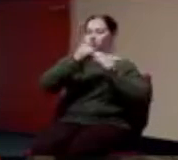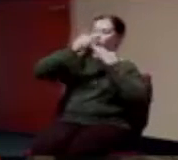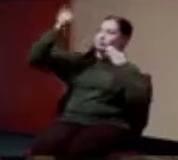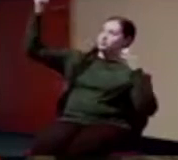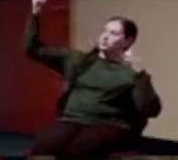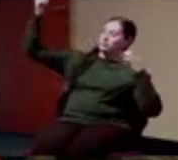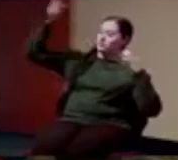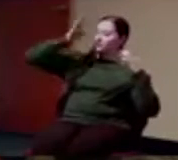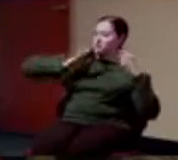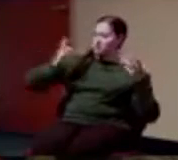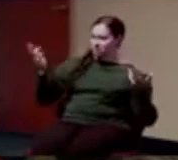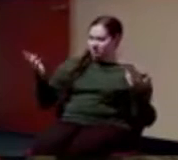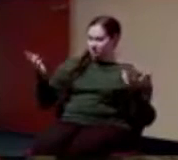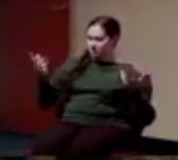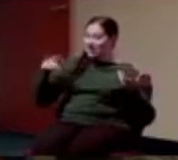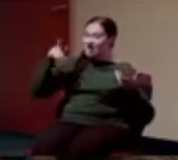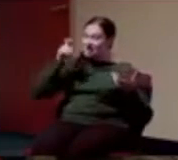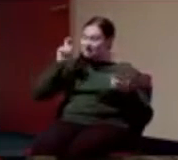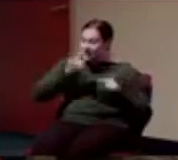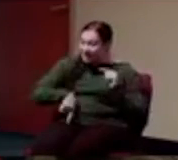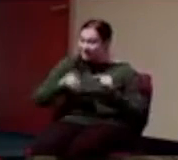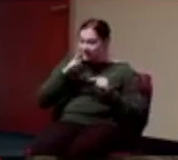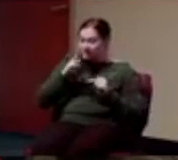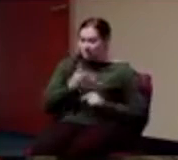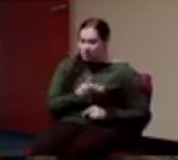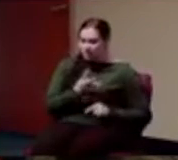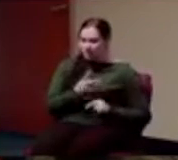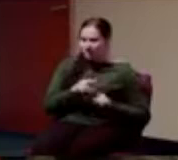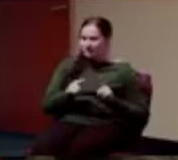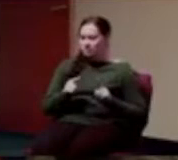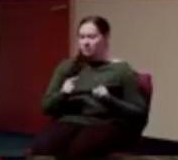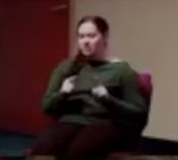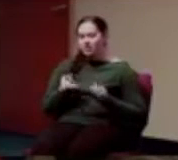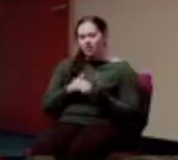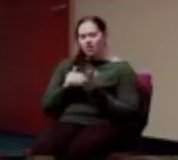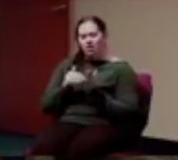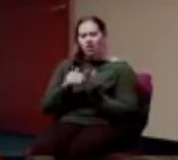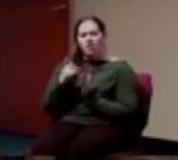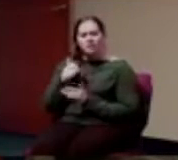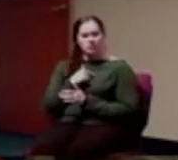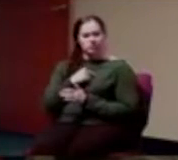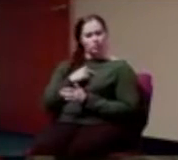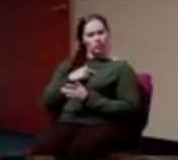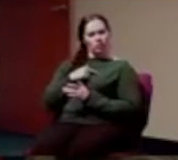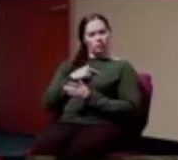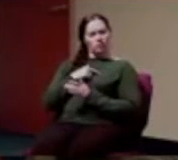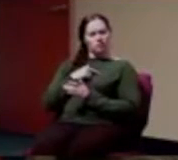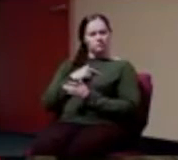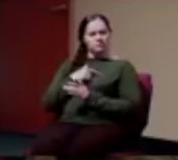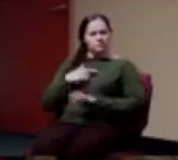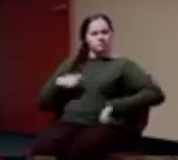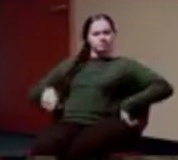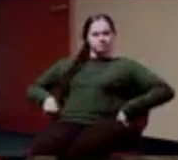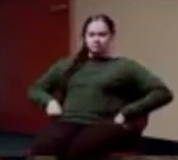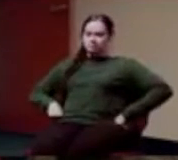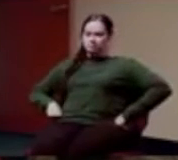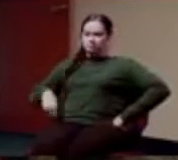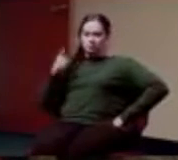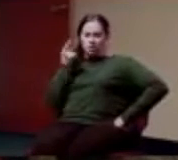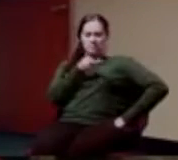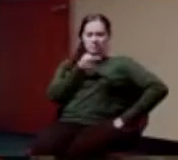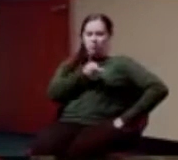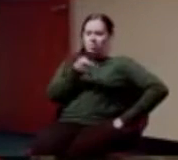can't ignore that. It has to be pointed out, right? But too often, I think that we've taken it upon ourselves to be the ones who point that